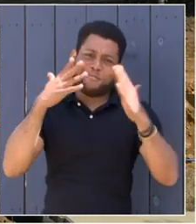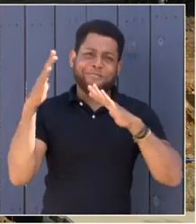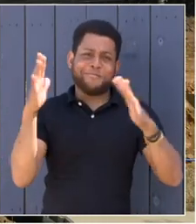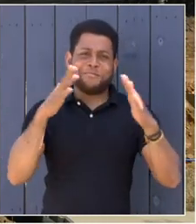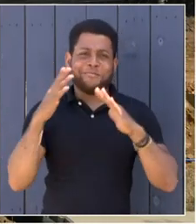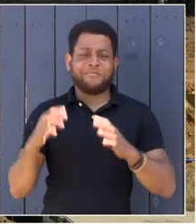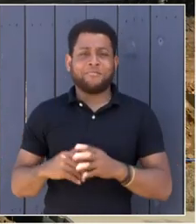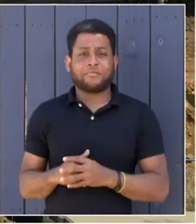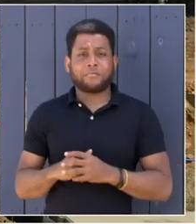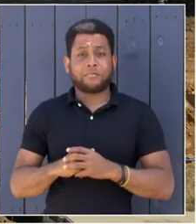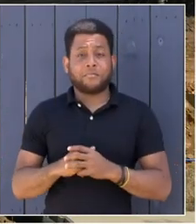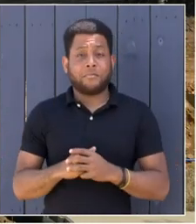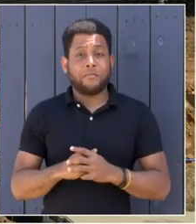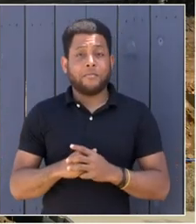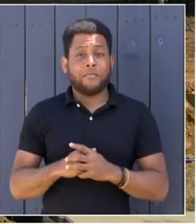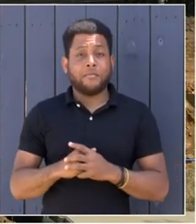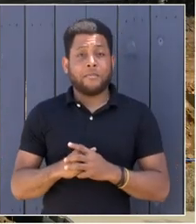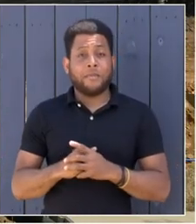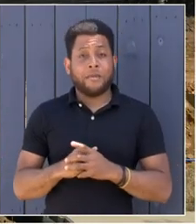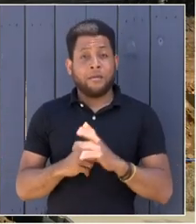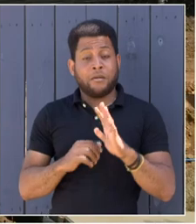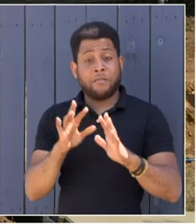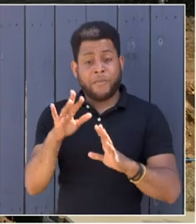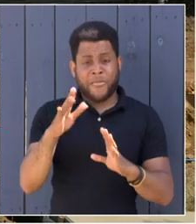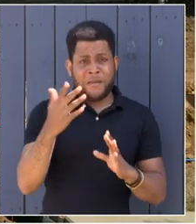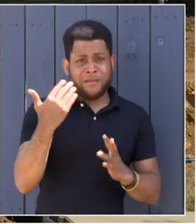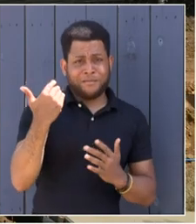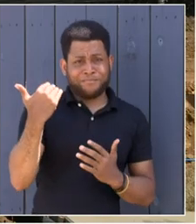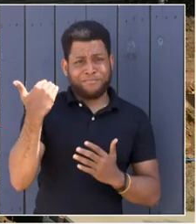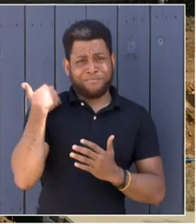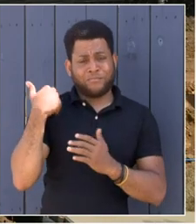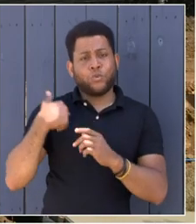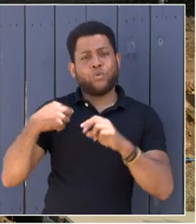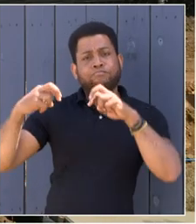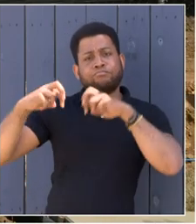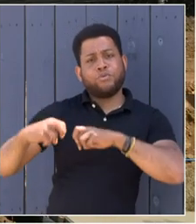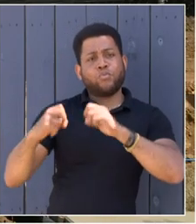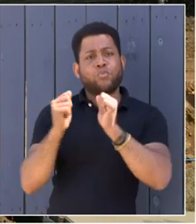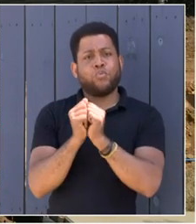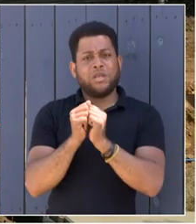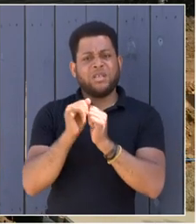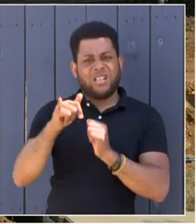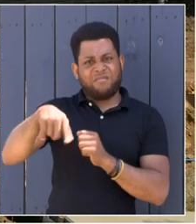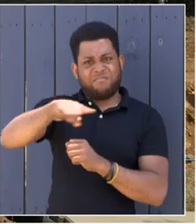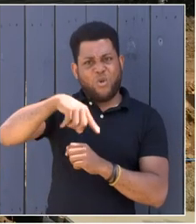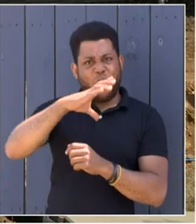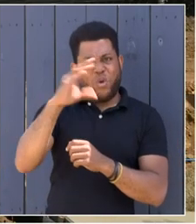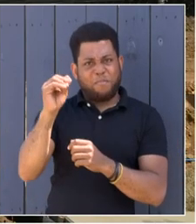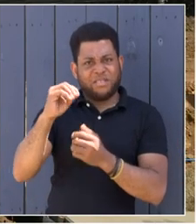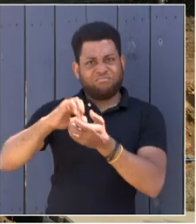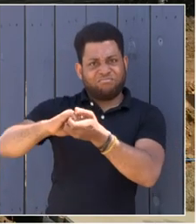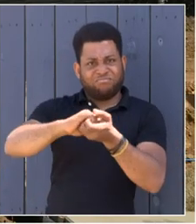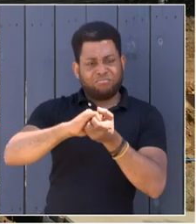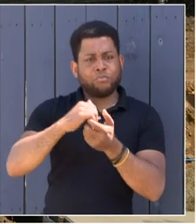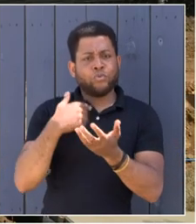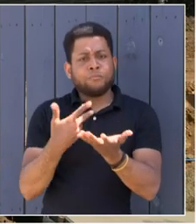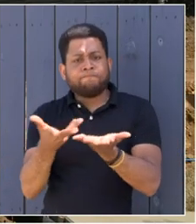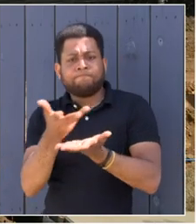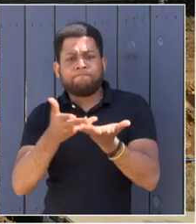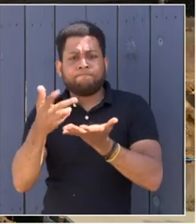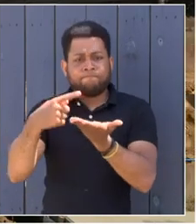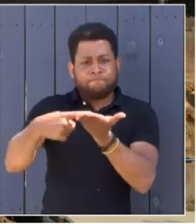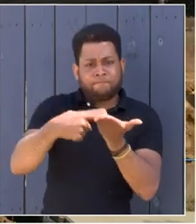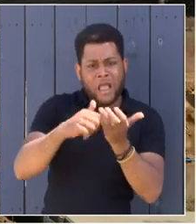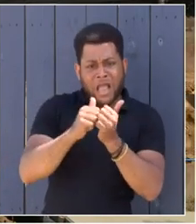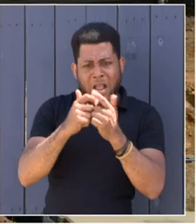It wasn't too long ago that I sat down with them to talk through the last steps that were needed to get to today, and they were diligent, just that they've